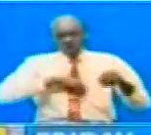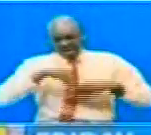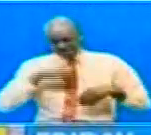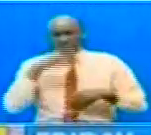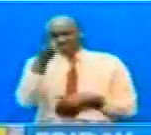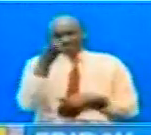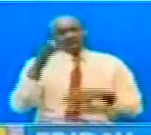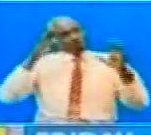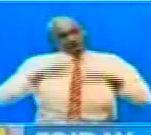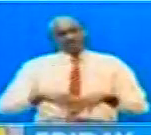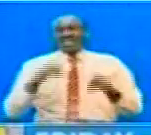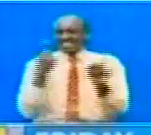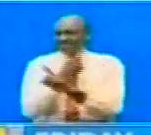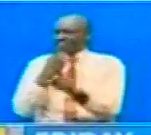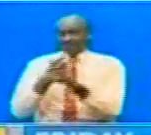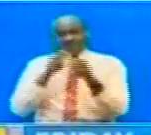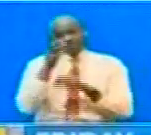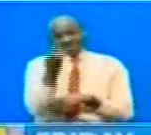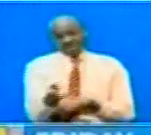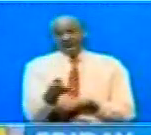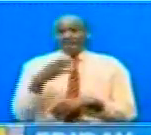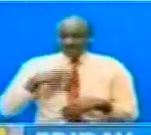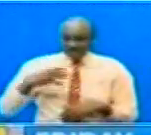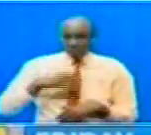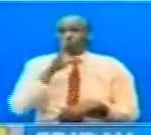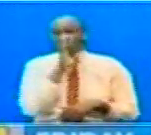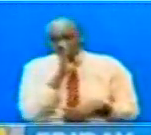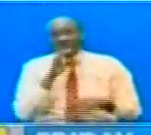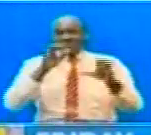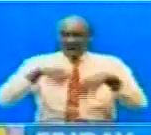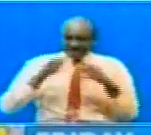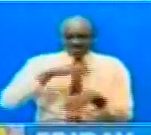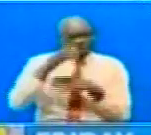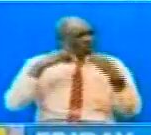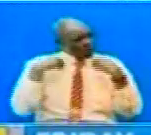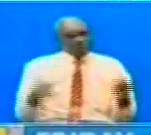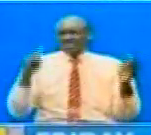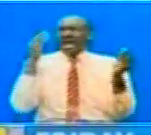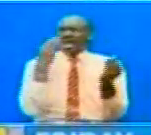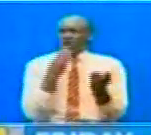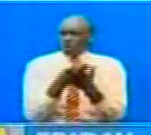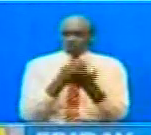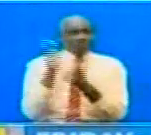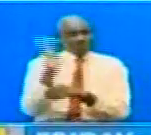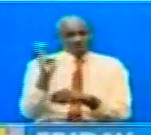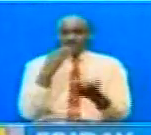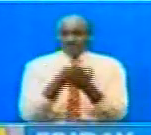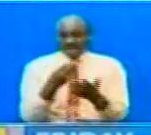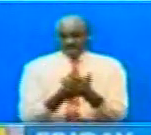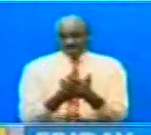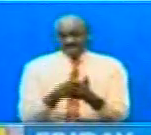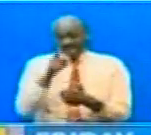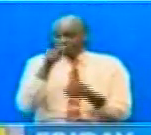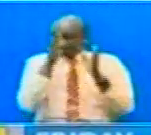practices by successive managements, leaving investors, creditors, and farmers in losses worth billions of shillings. Philip